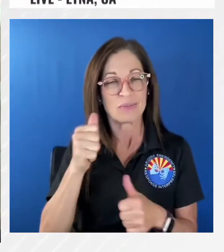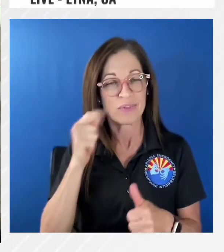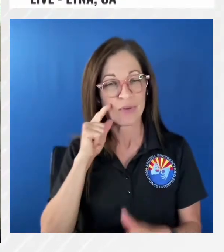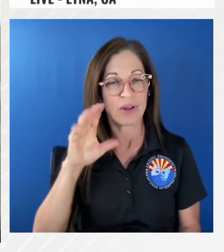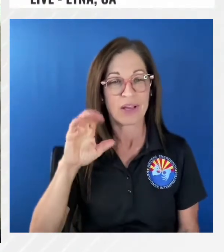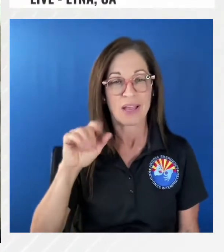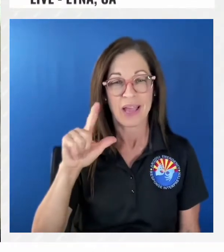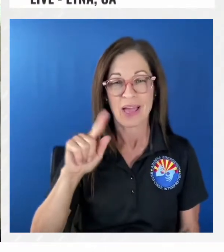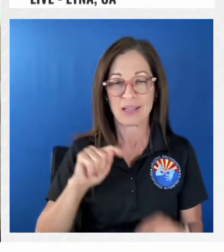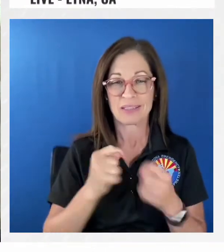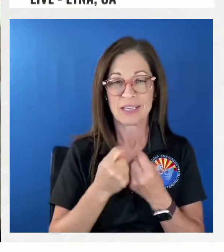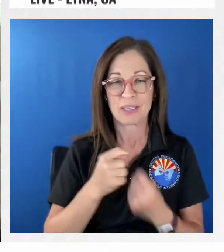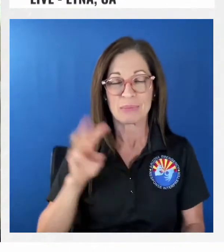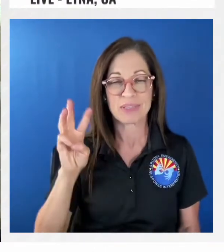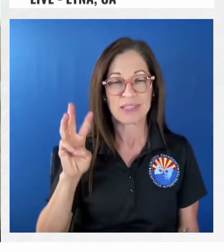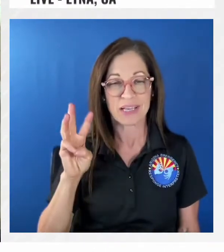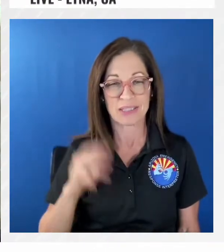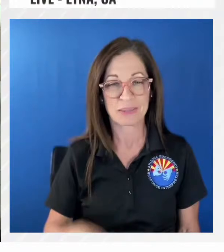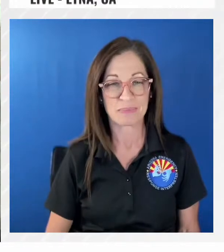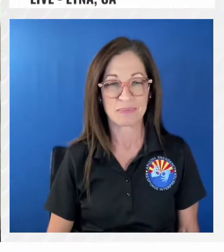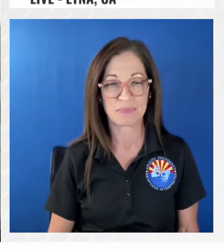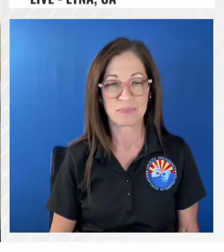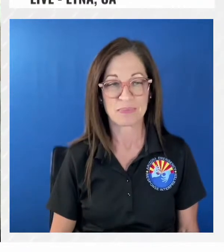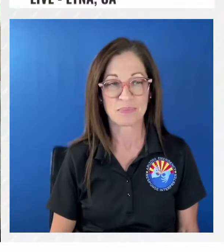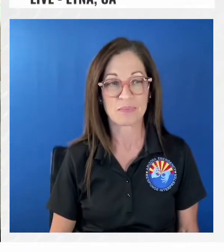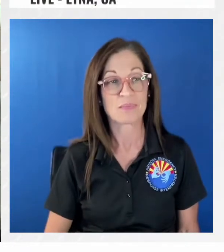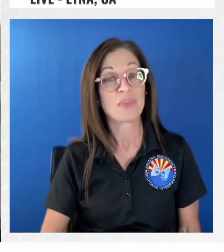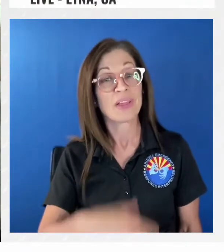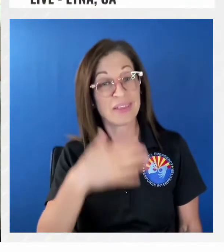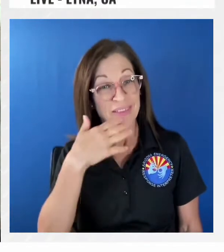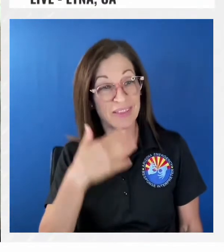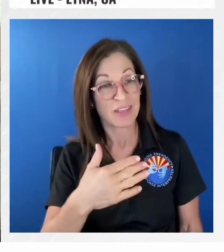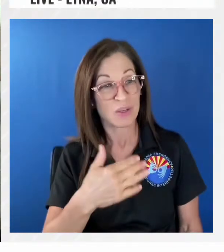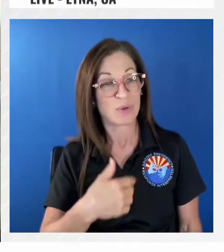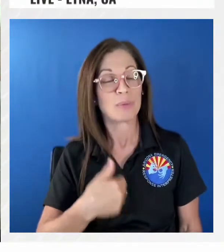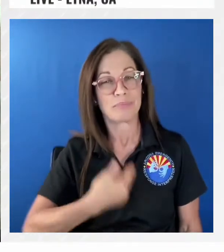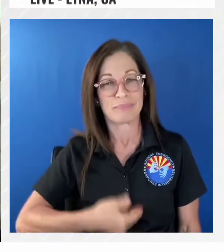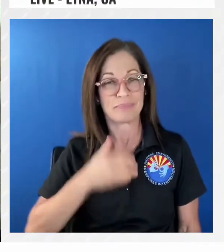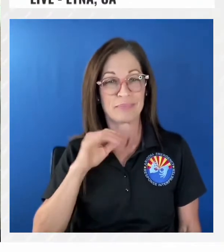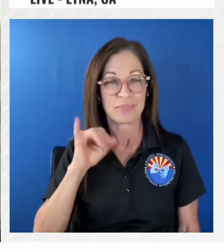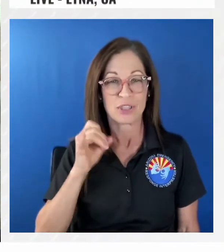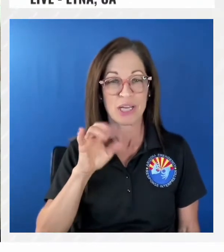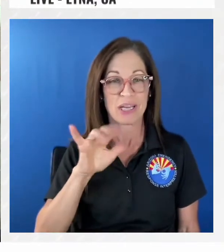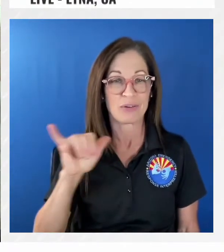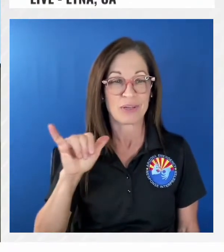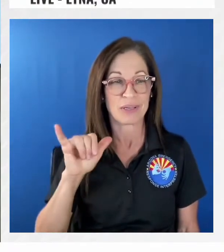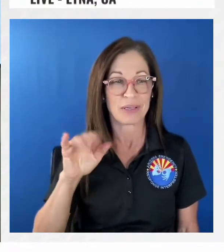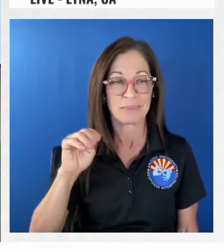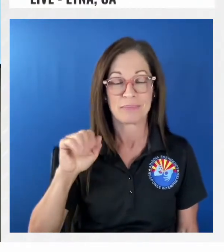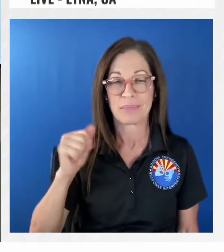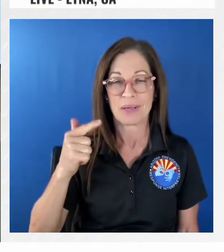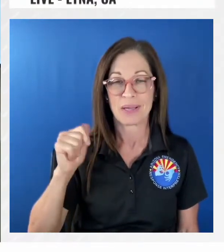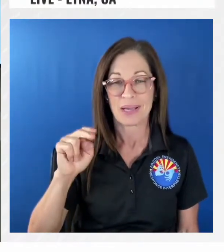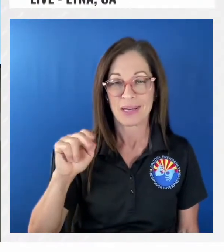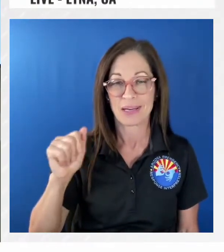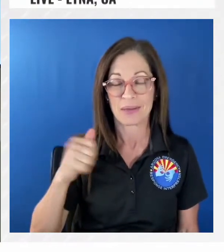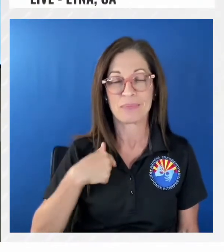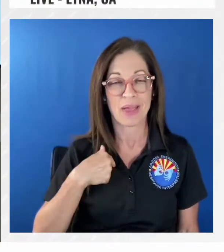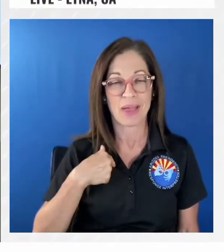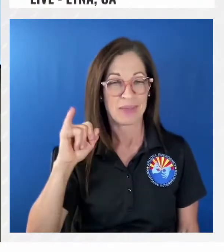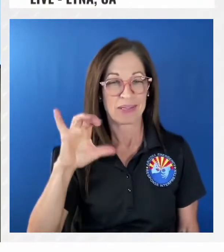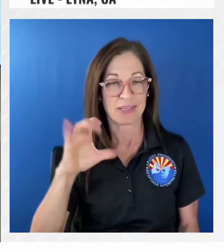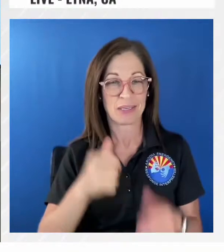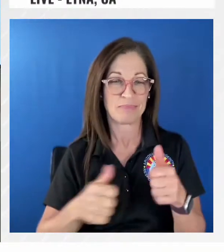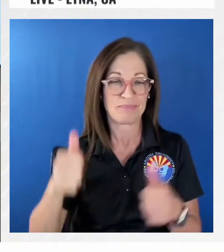Chief? Good afternoon again. Name is Jeremy Gagne, incident commander of Incident Management Team 6. I